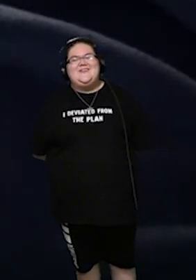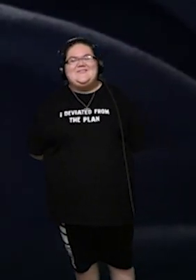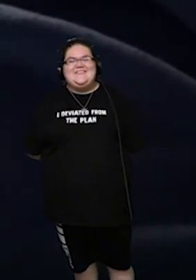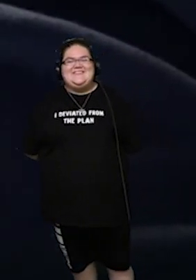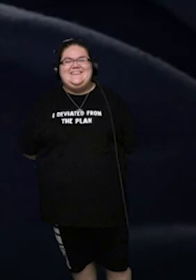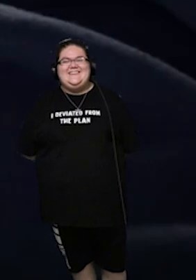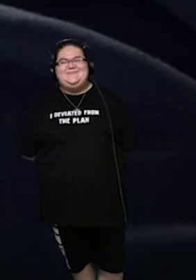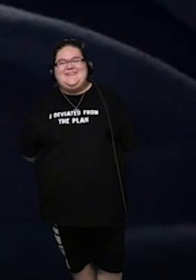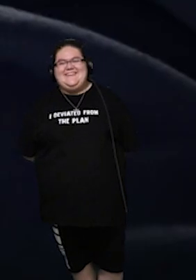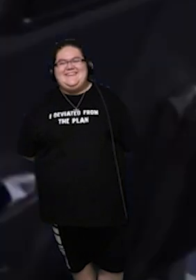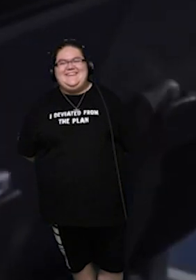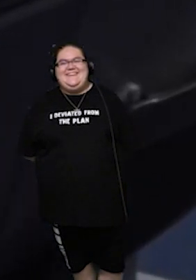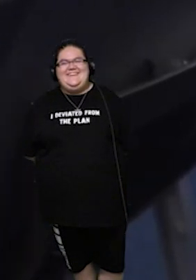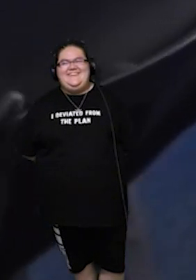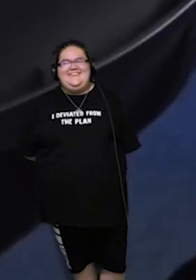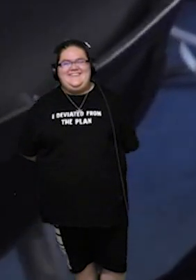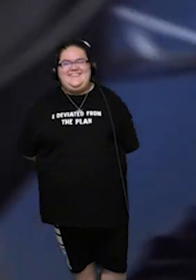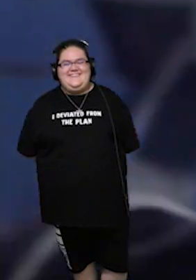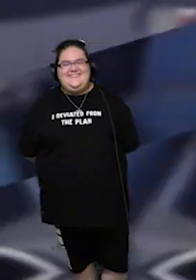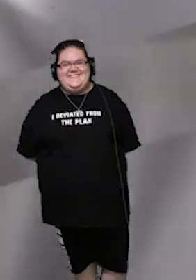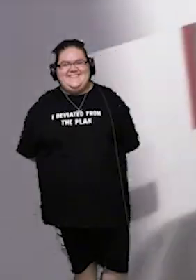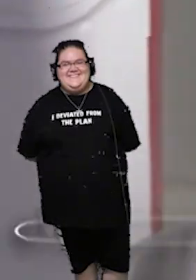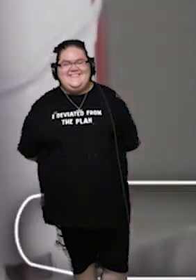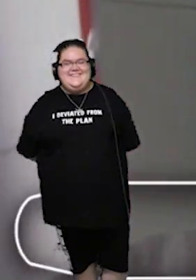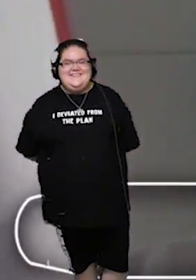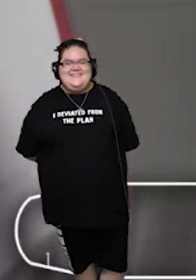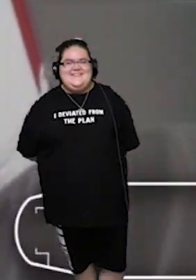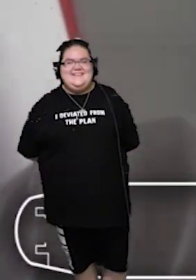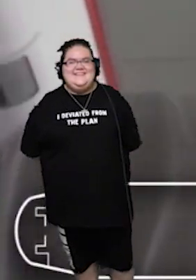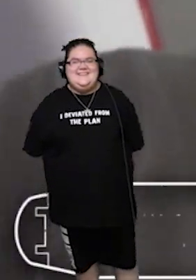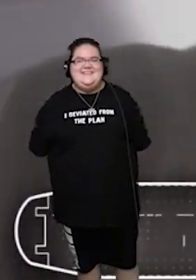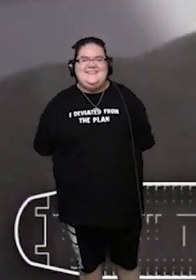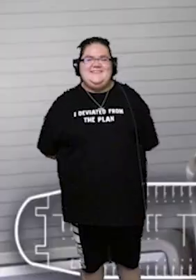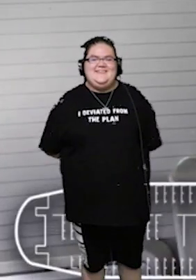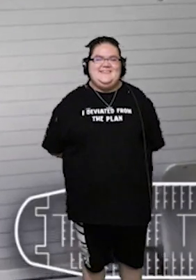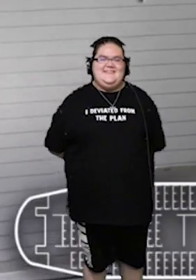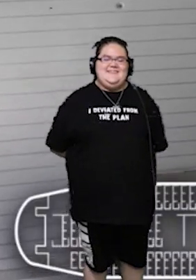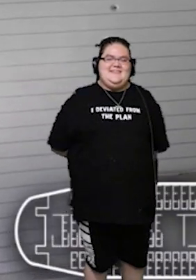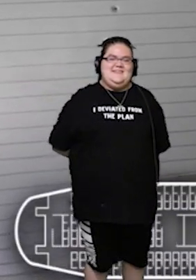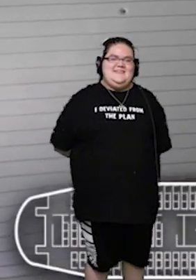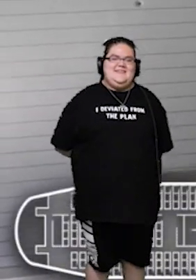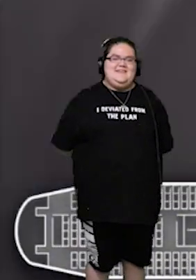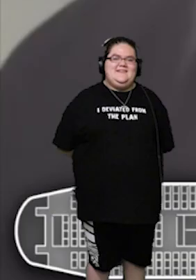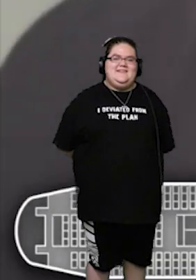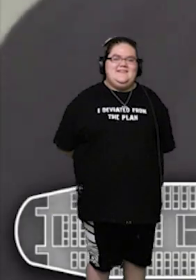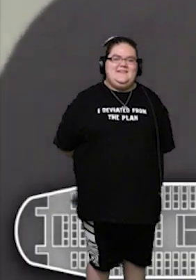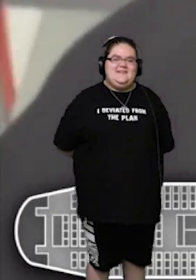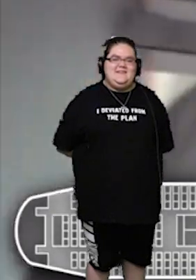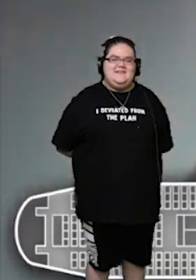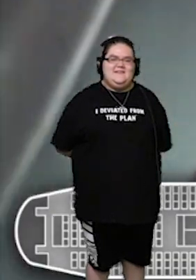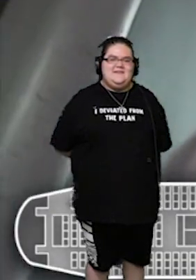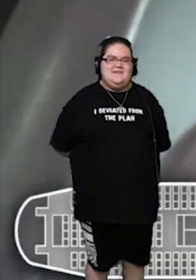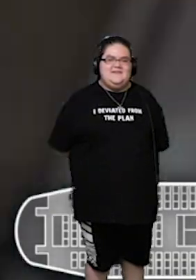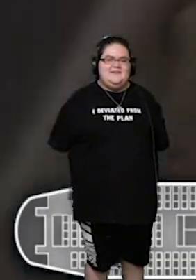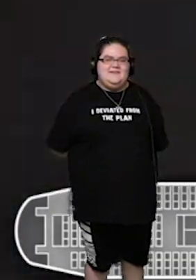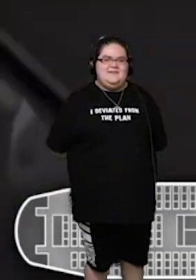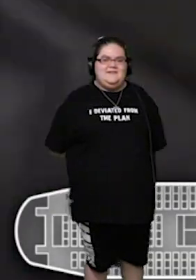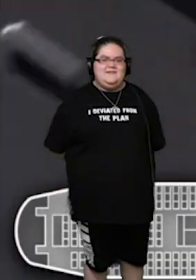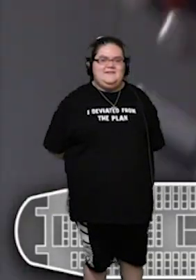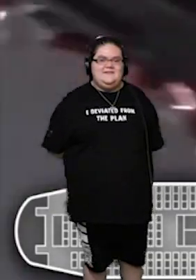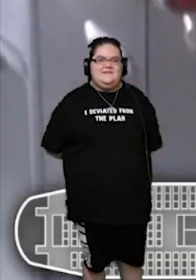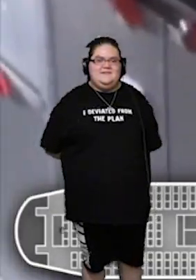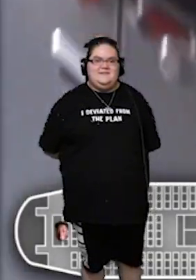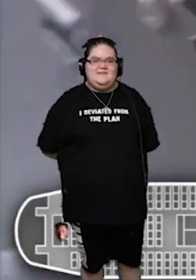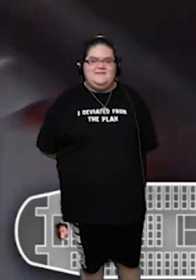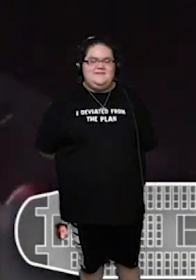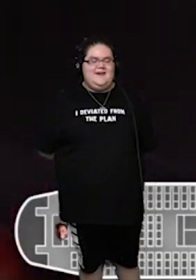Aw, don't be sleepy. Aw. Oh, man, I'm dripping with sweat. Does this open? Let's just go on his old hiding spot.